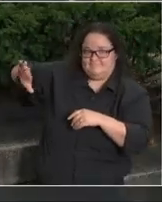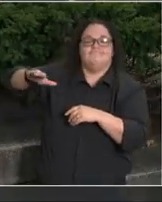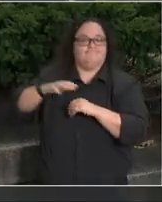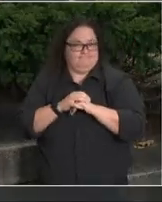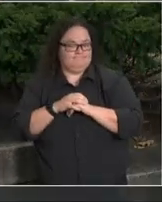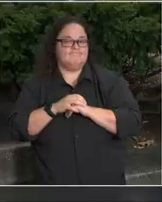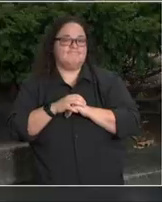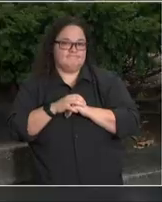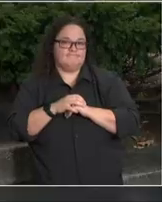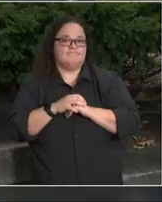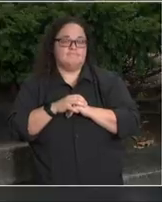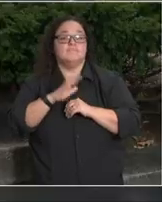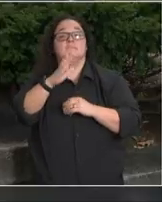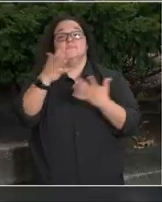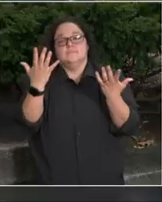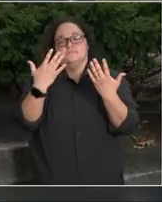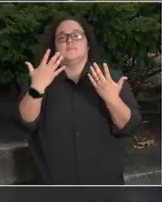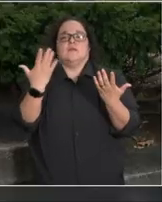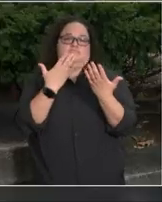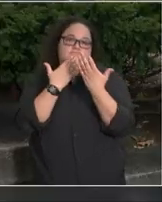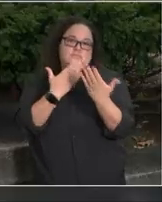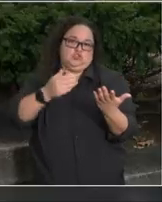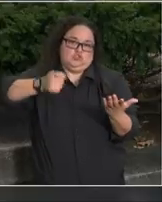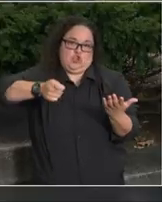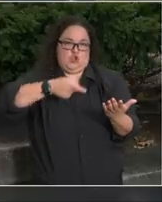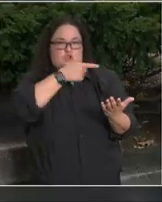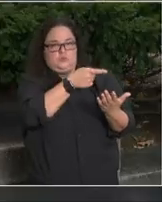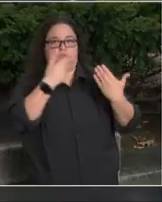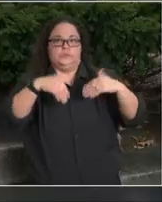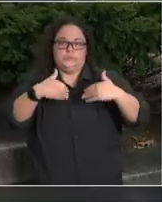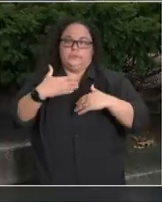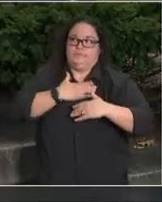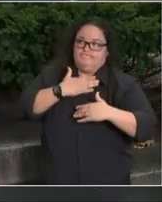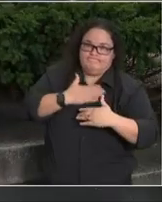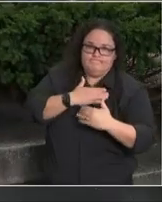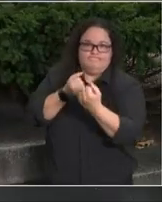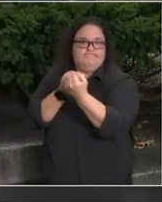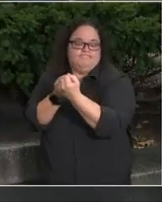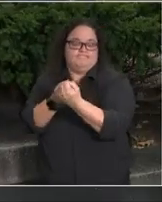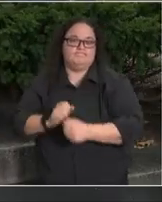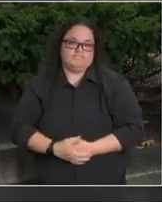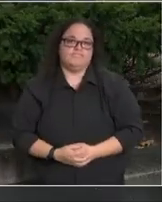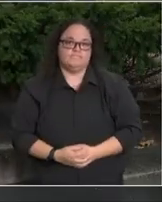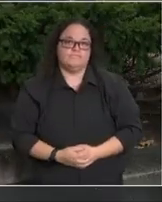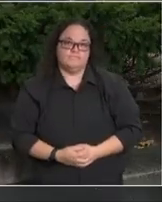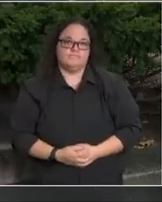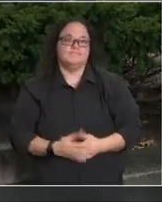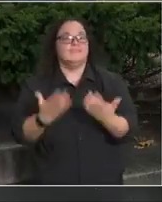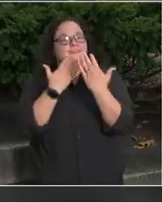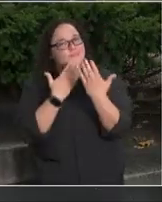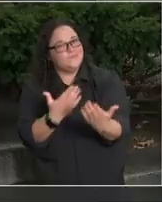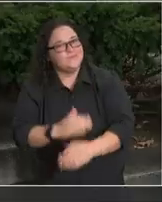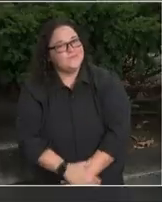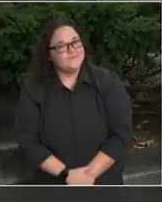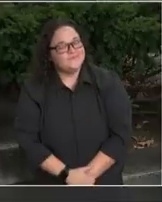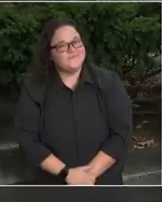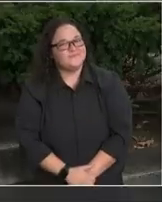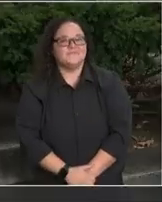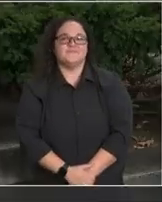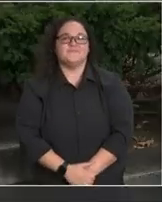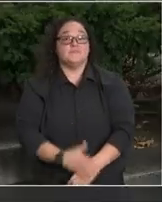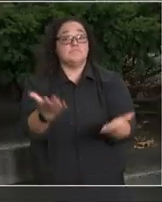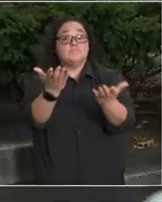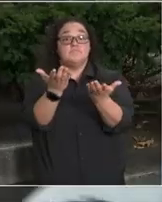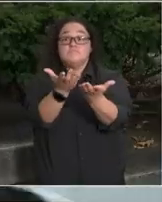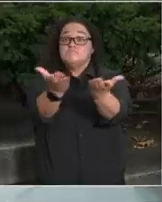the judge's willingness to rule if that's not satisfactory. Thank you. Okay, we'll take